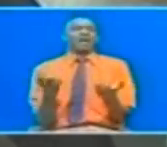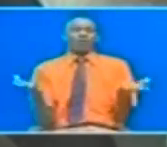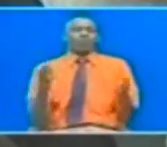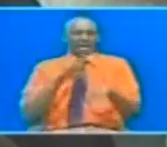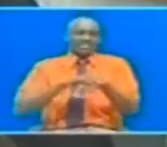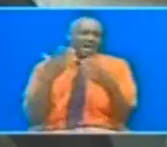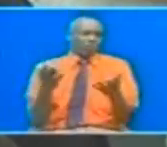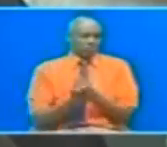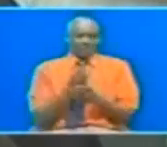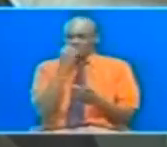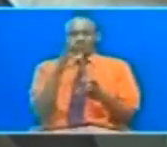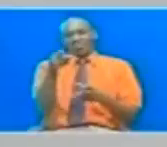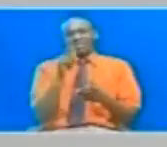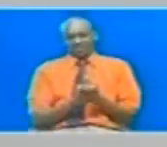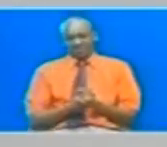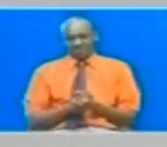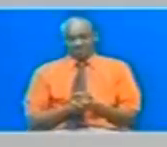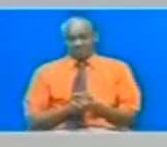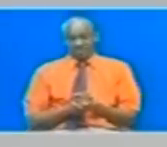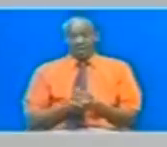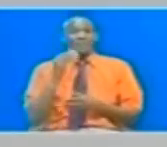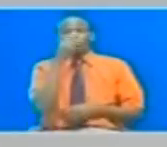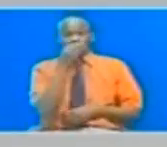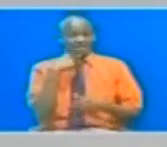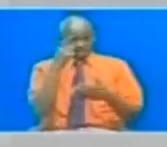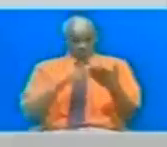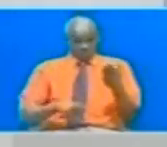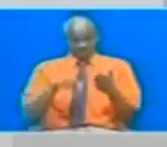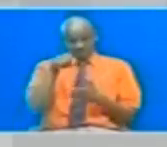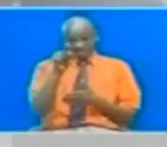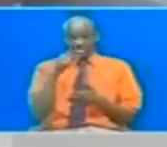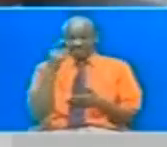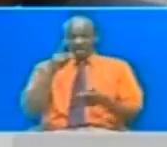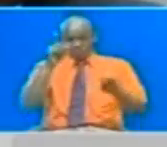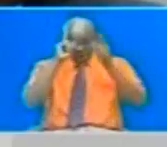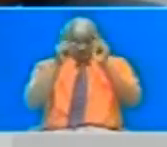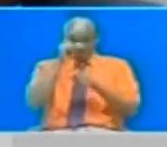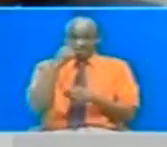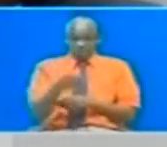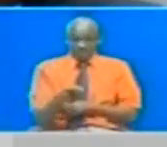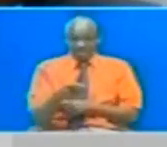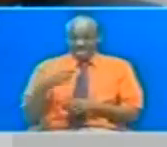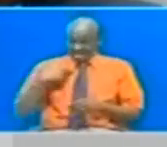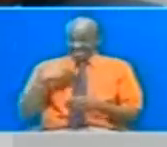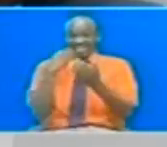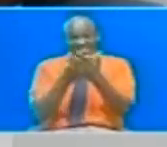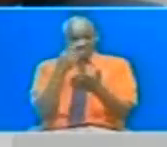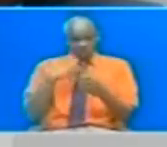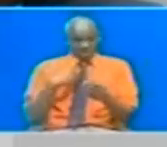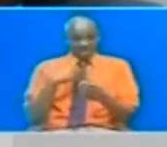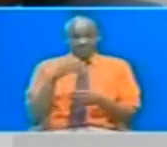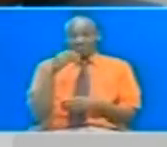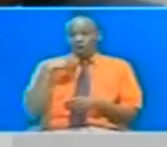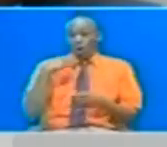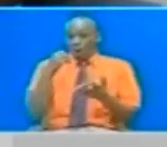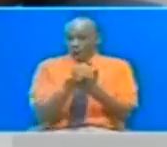one Meshack Yebei? Bensouda has dismissed Duale's speculation, saying any suggestion that the office of the prosecutor